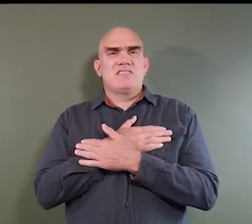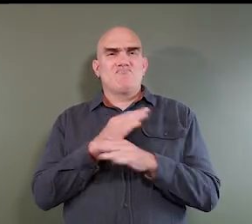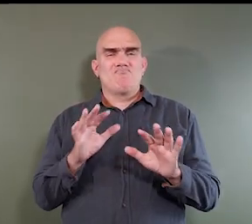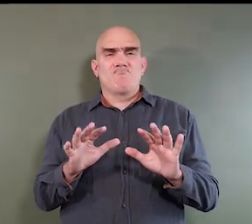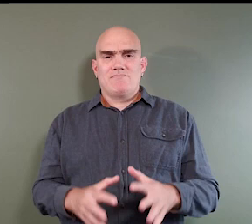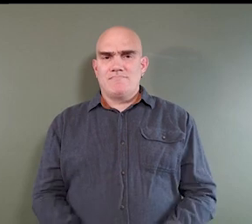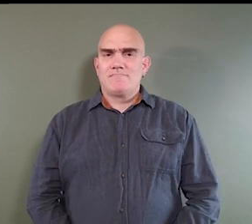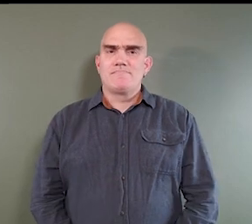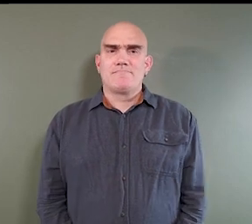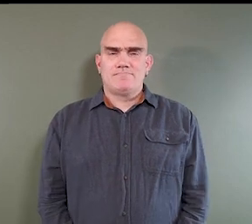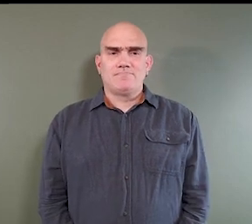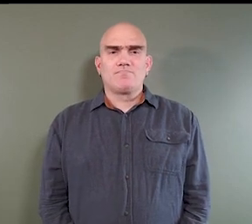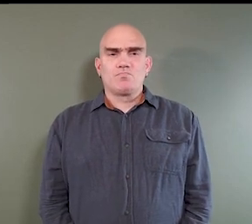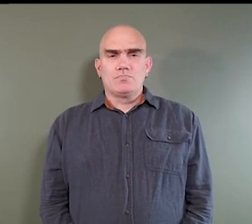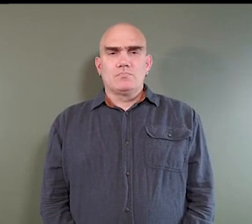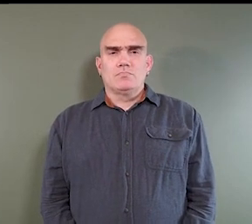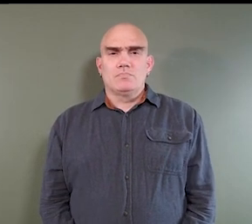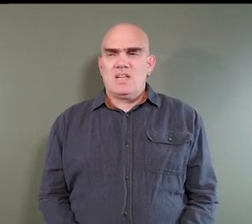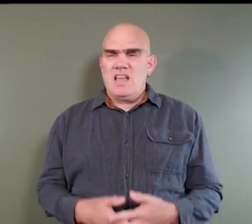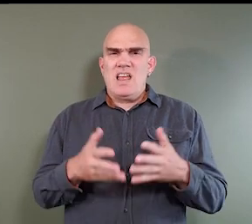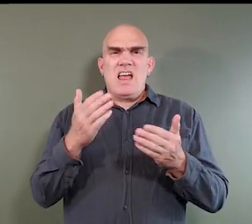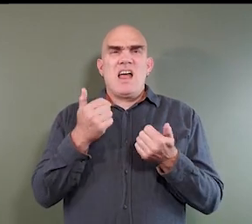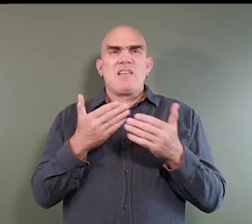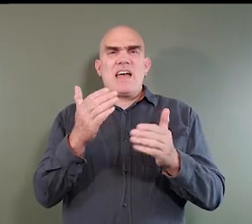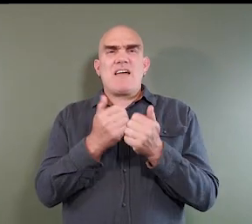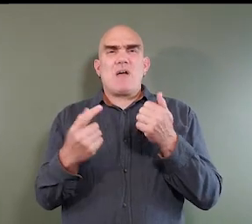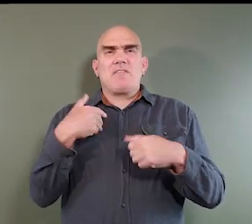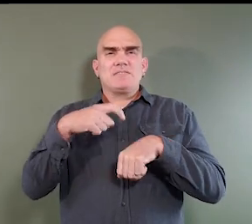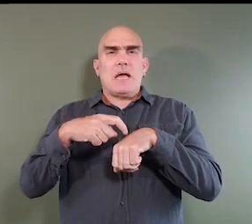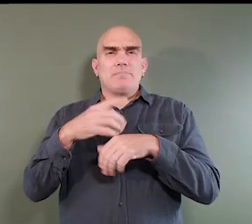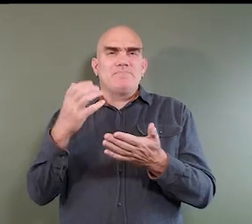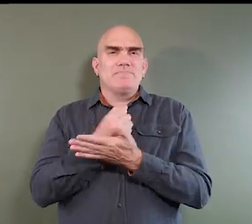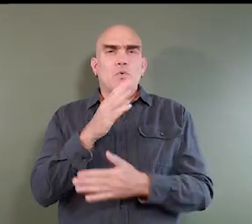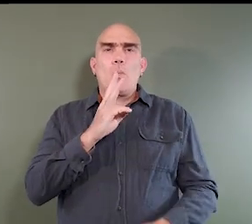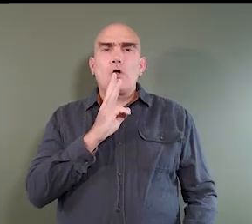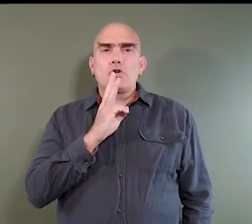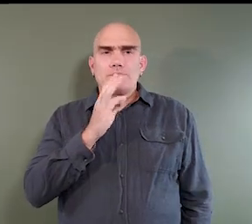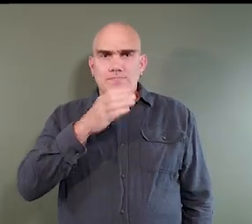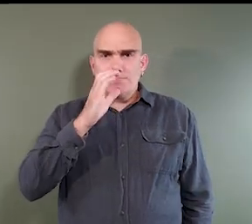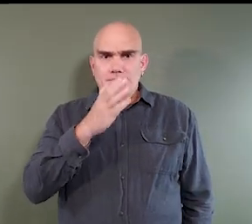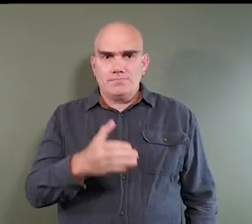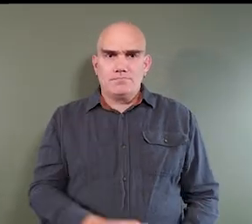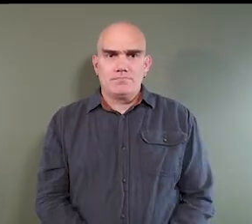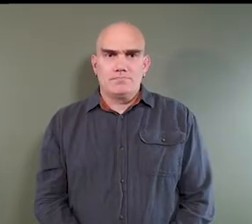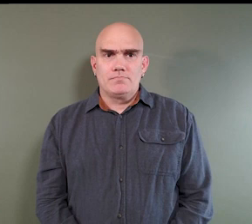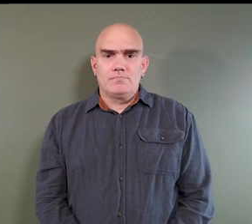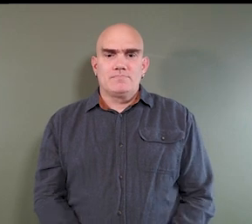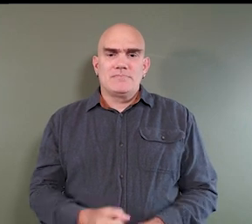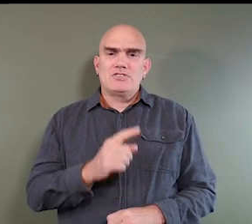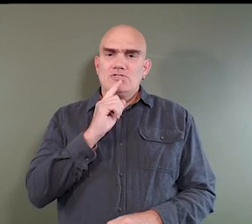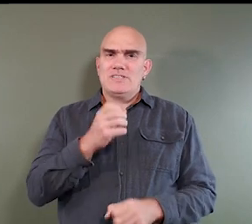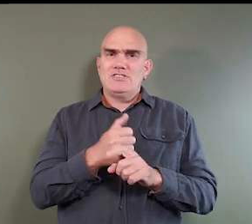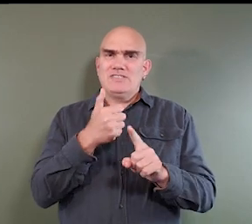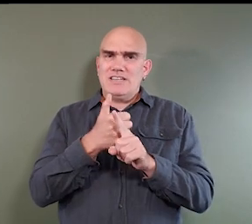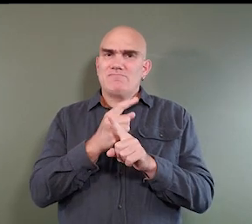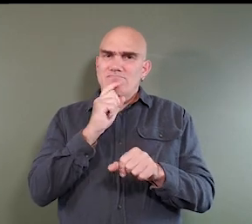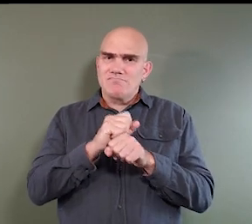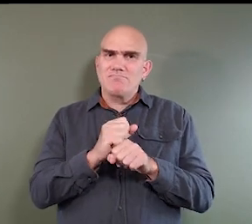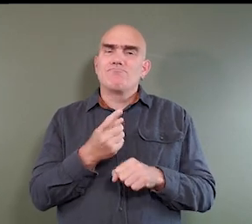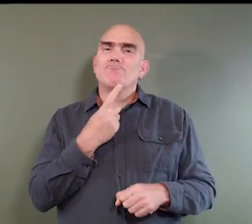and relax. I'm gonna allow everyone to grab a drink of water. Make sure you keep